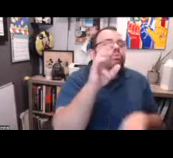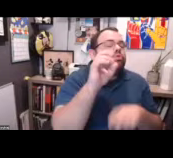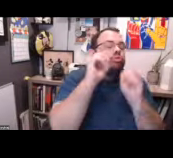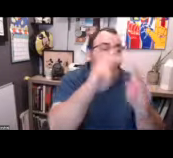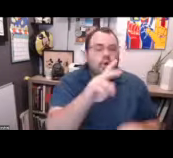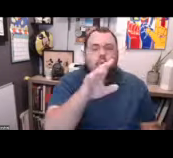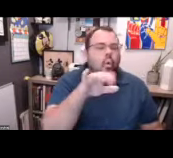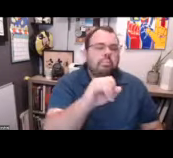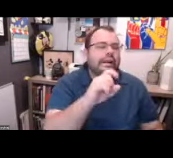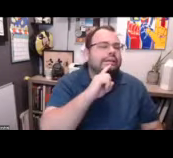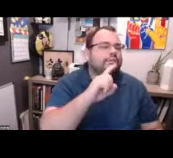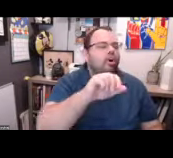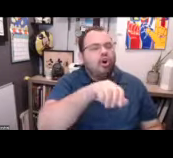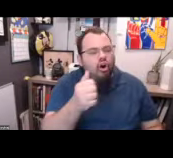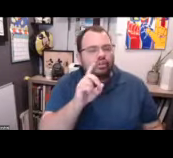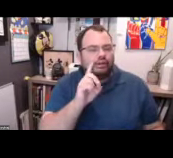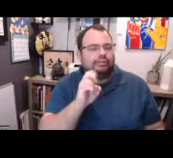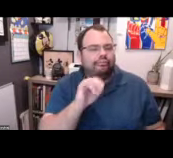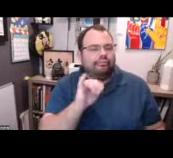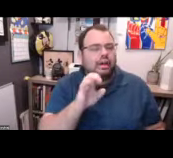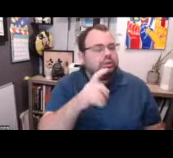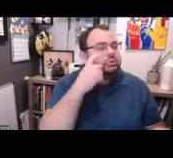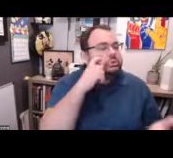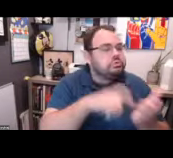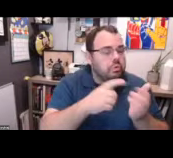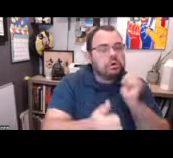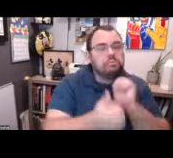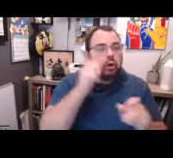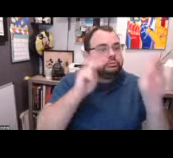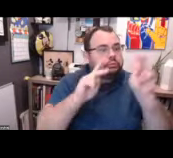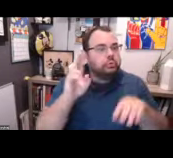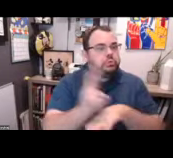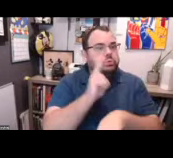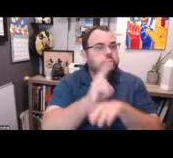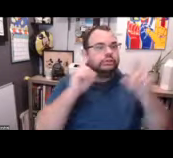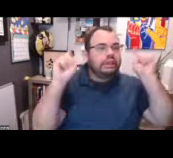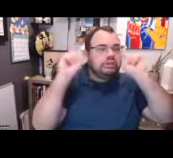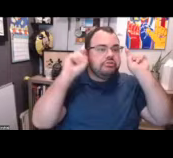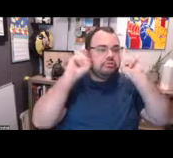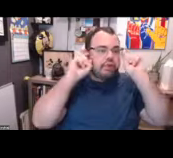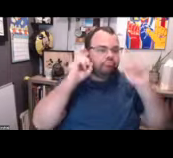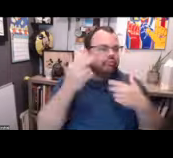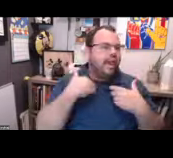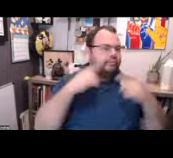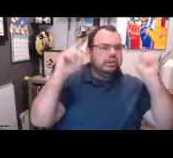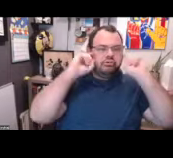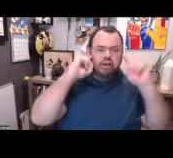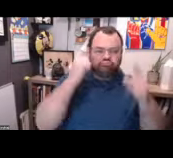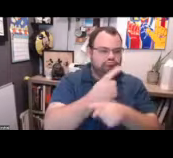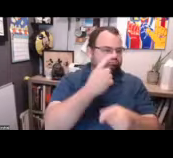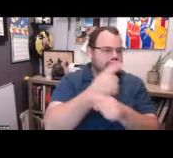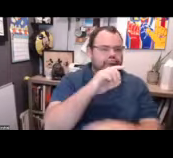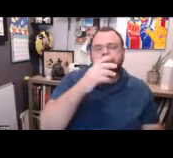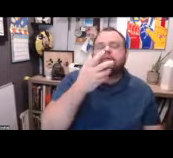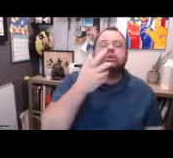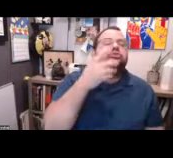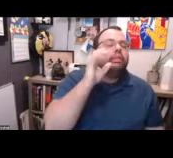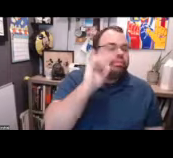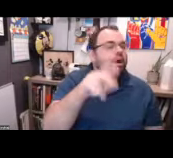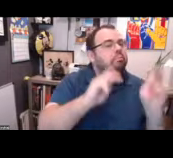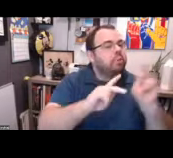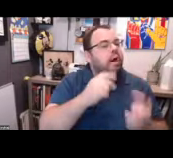All right, so what is a cochlear implant? So a CI is a device that a lot of people use hearing aids, and I have